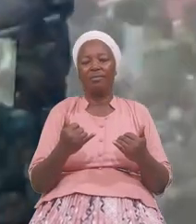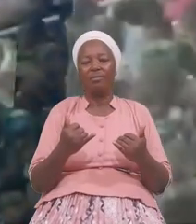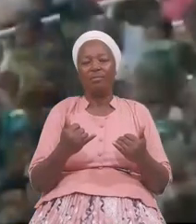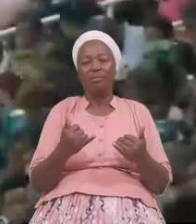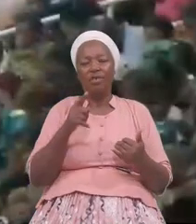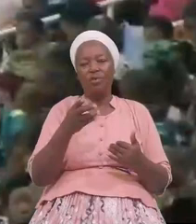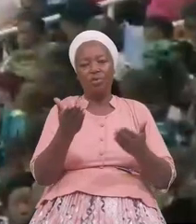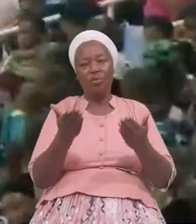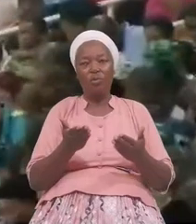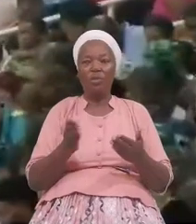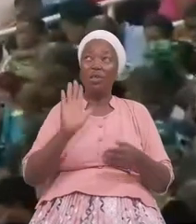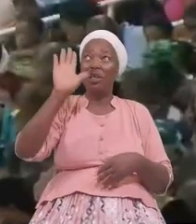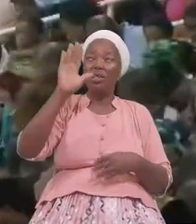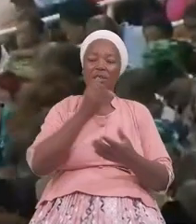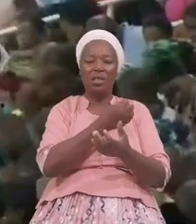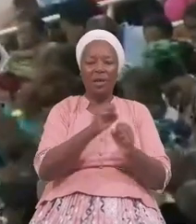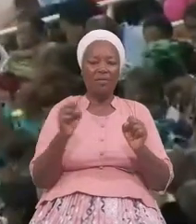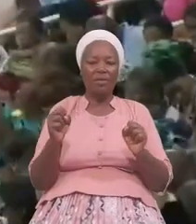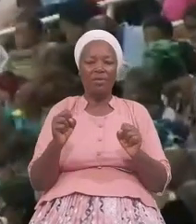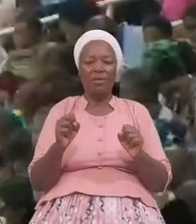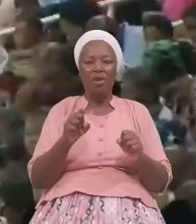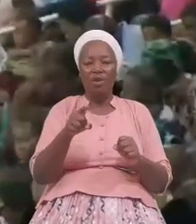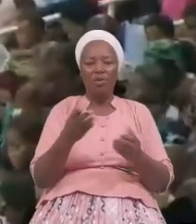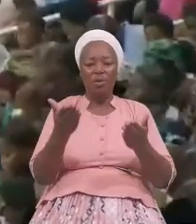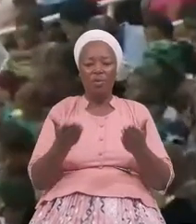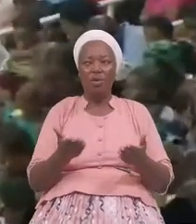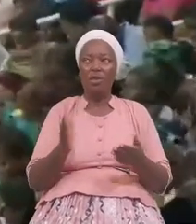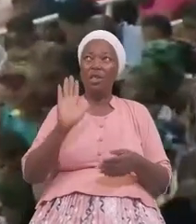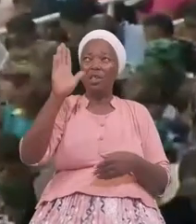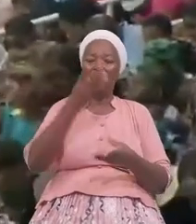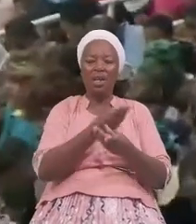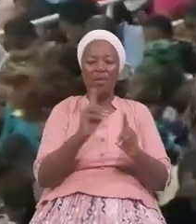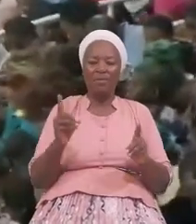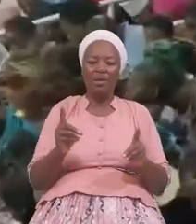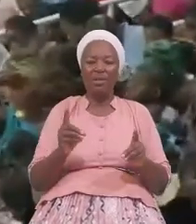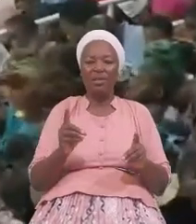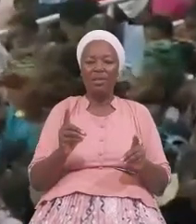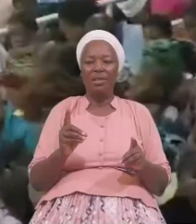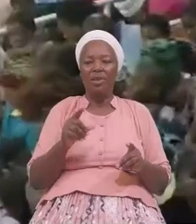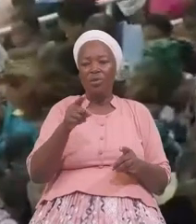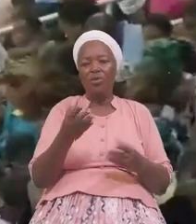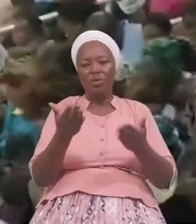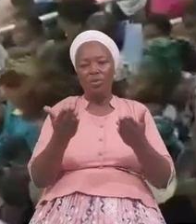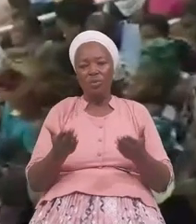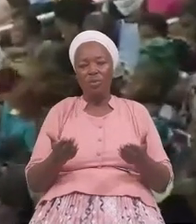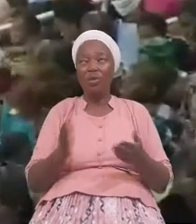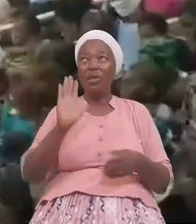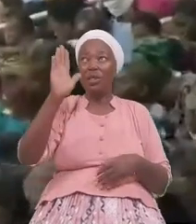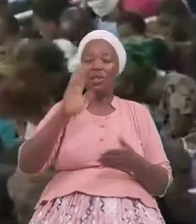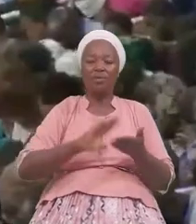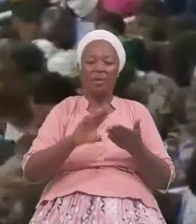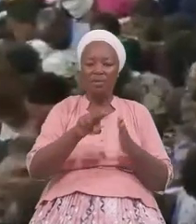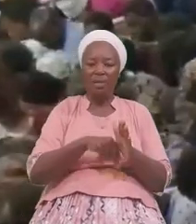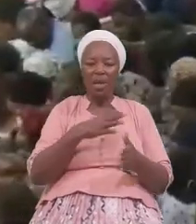You want His salvation. You want His deliverance. You want His forgiveness